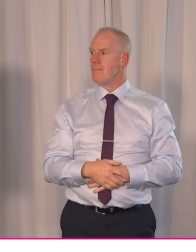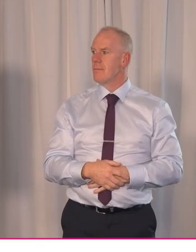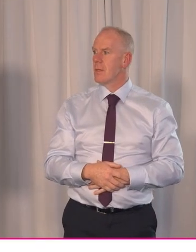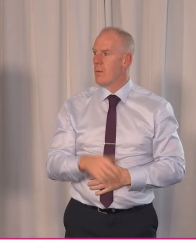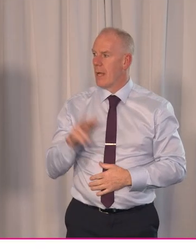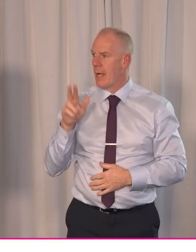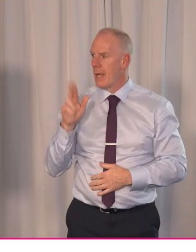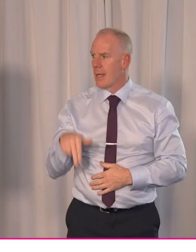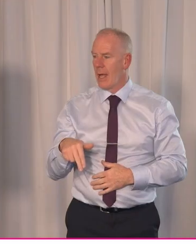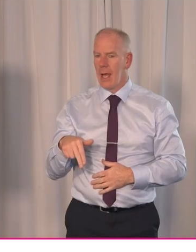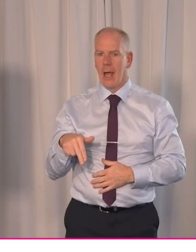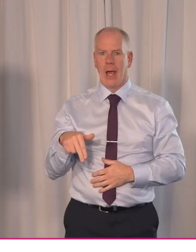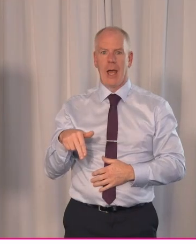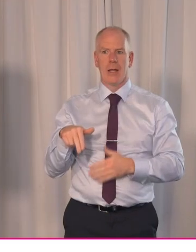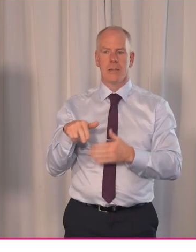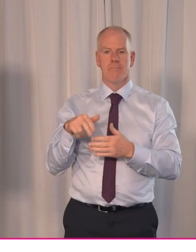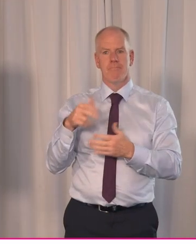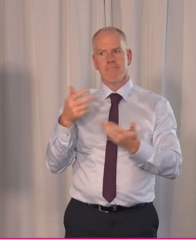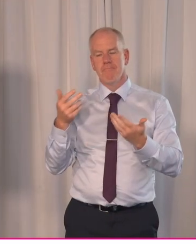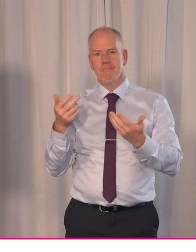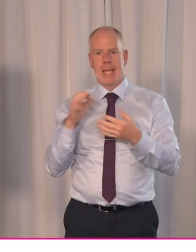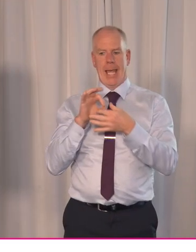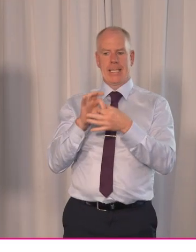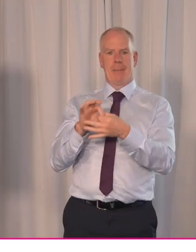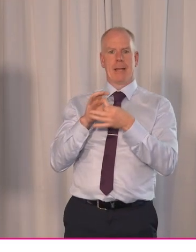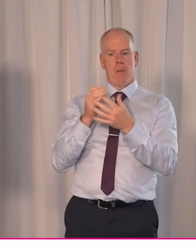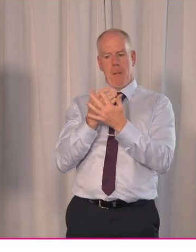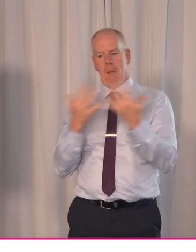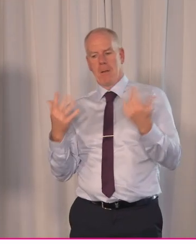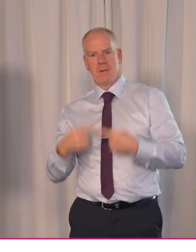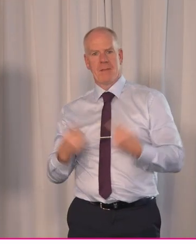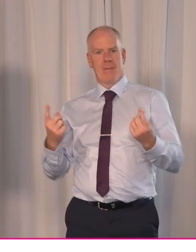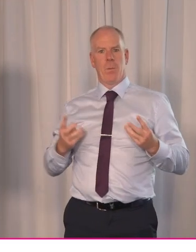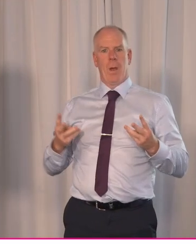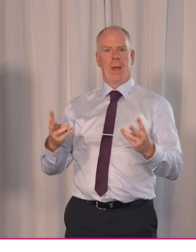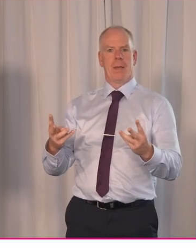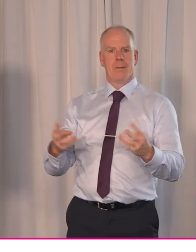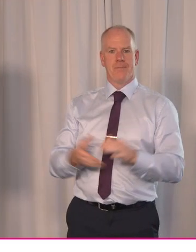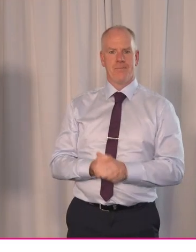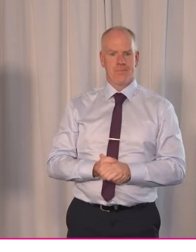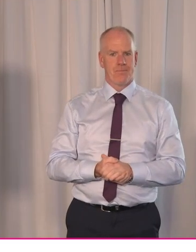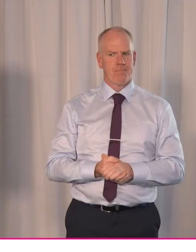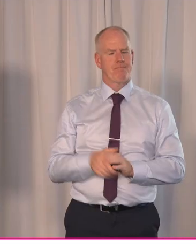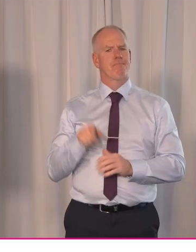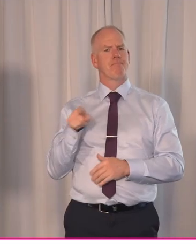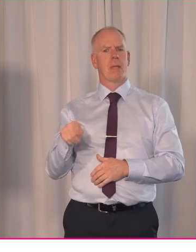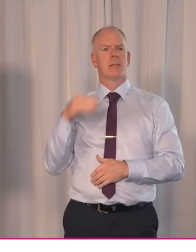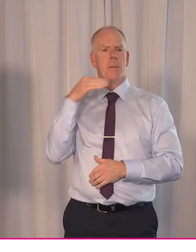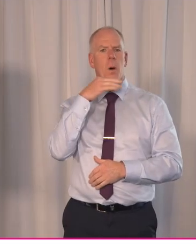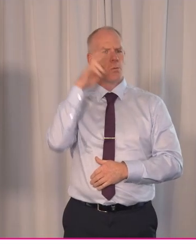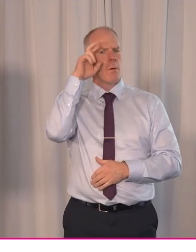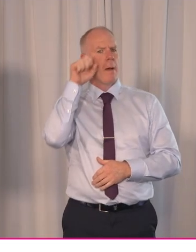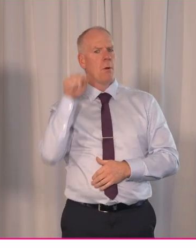can be intimate in many other ways. And I think that's really important to